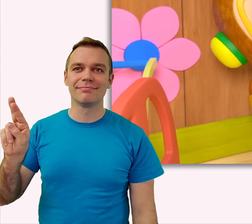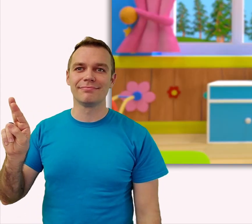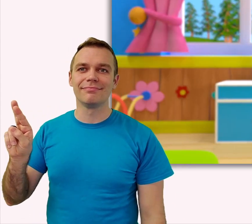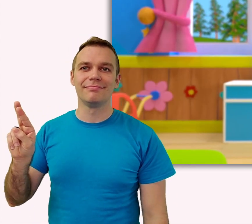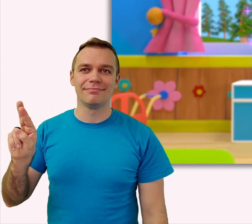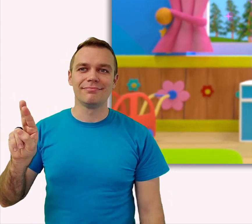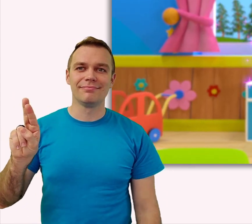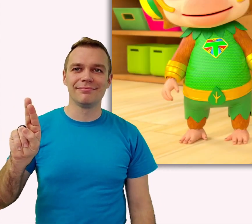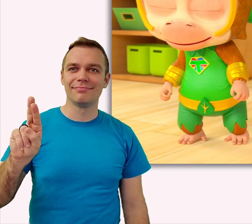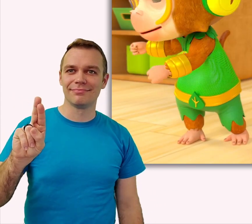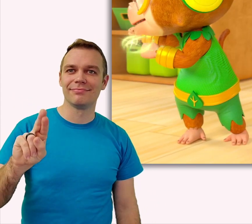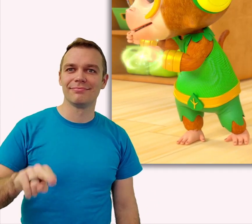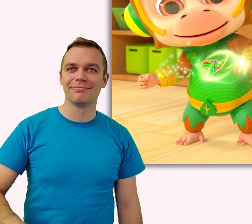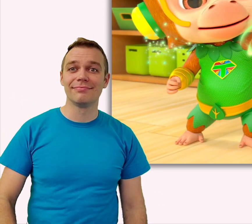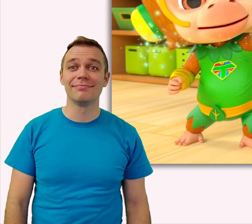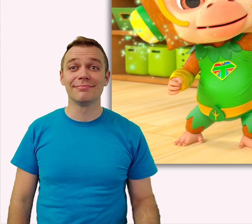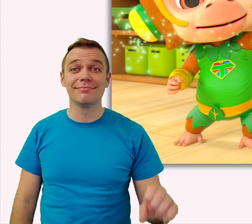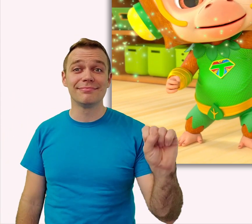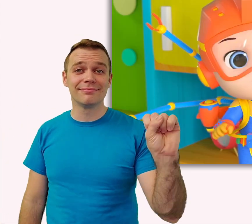R